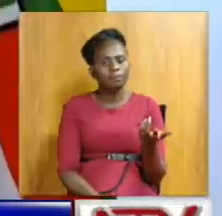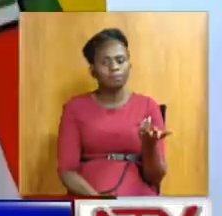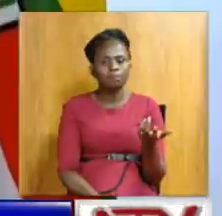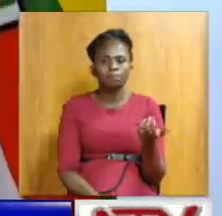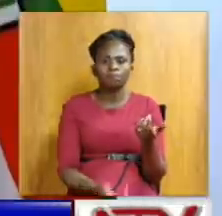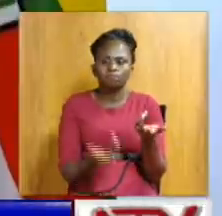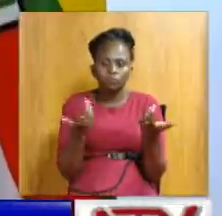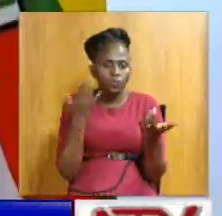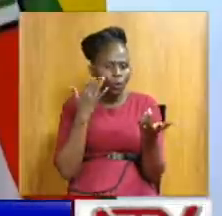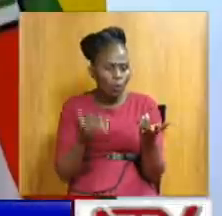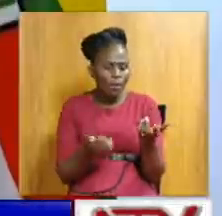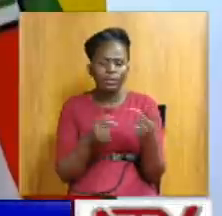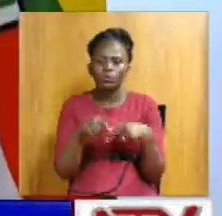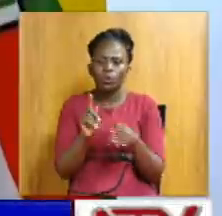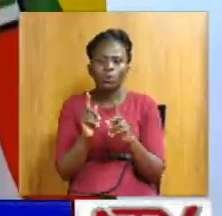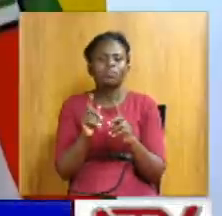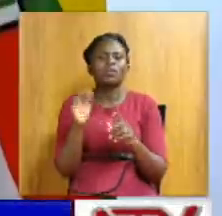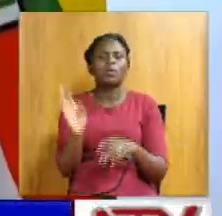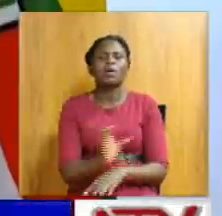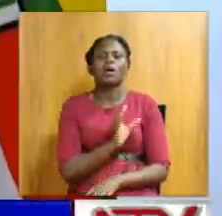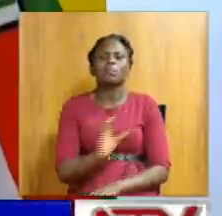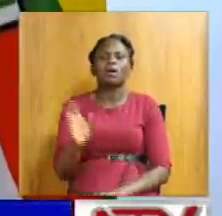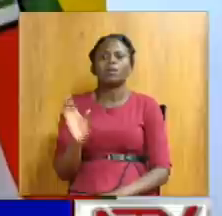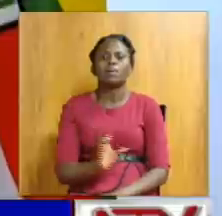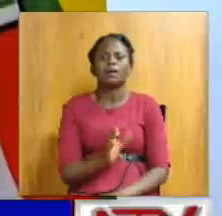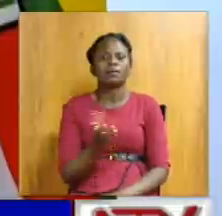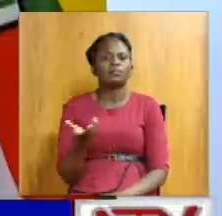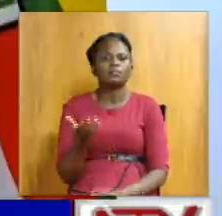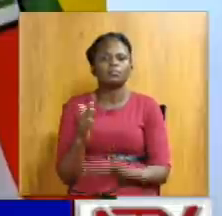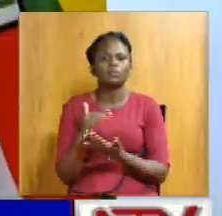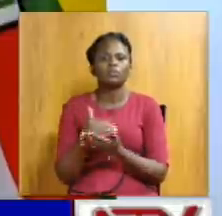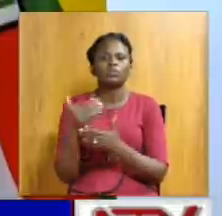Why do you have to go to the bars, even if they are open?